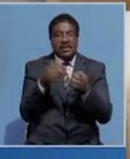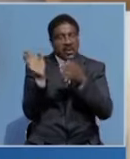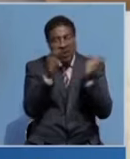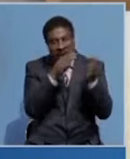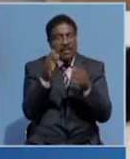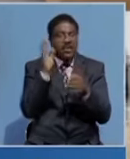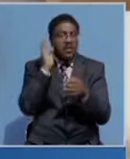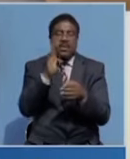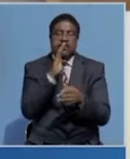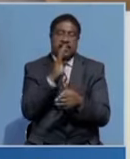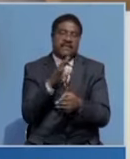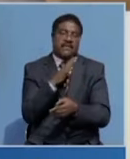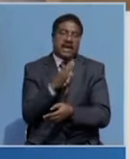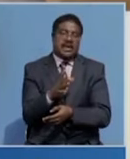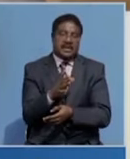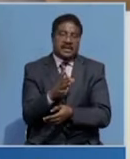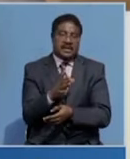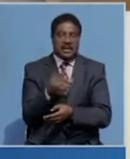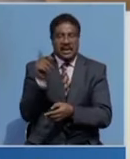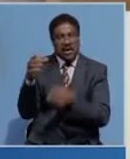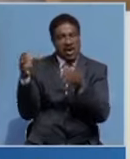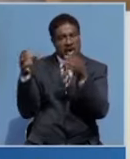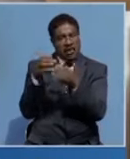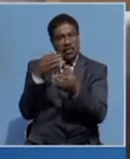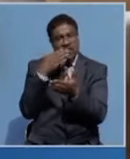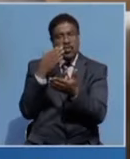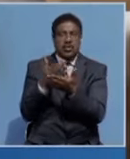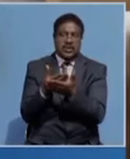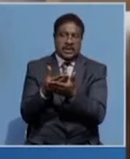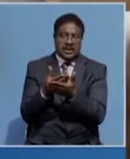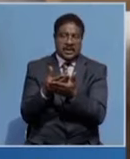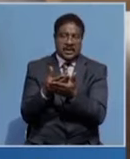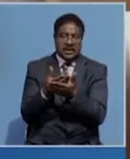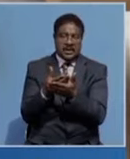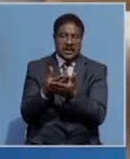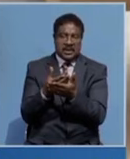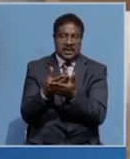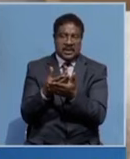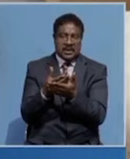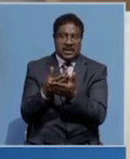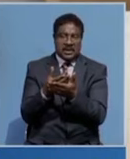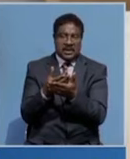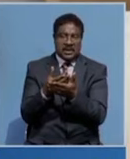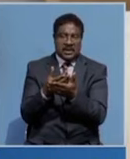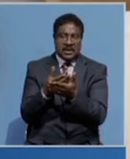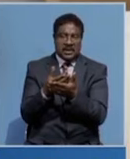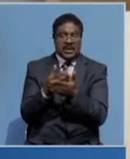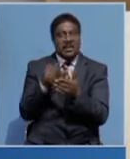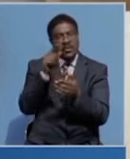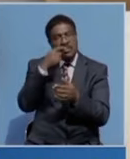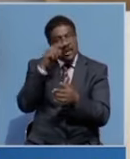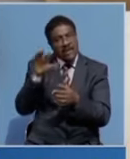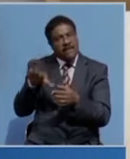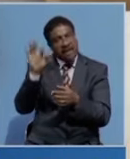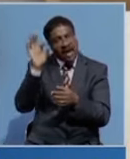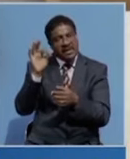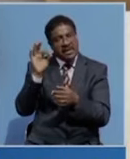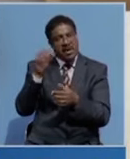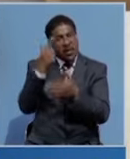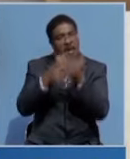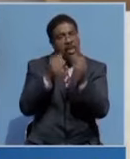the really helpful thing about the conference is finding out who does what, making those contacts, finding out about examples of what works